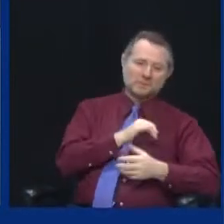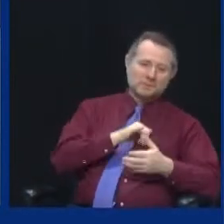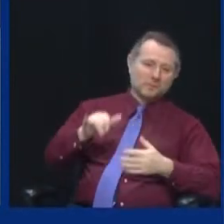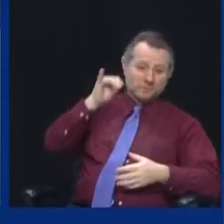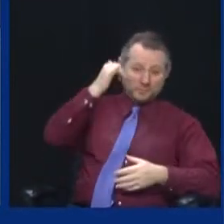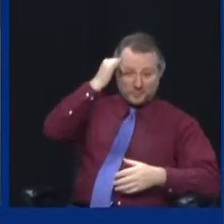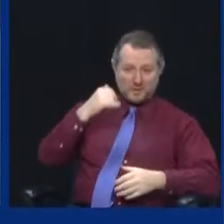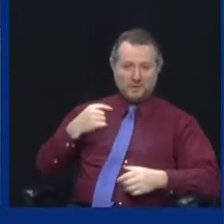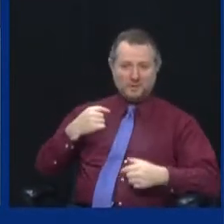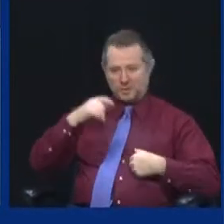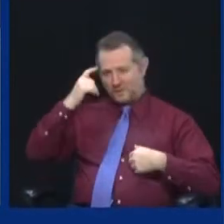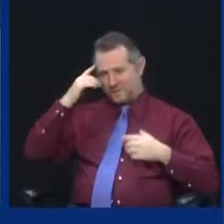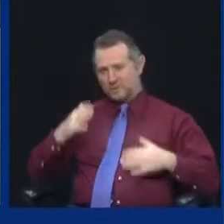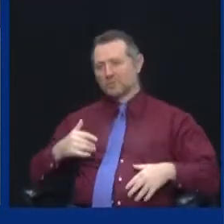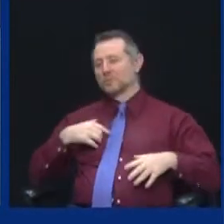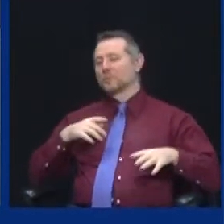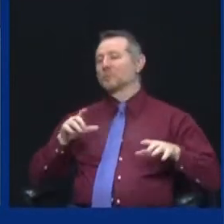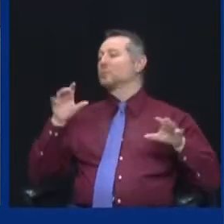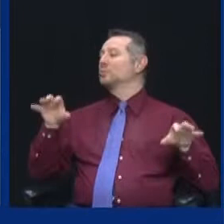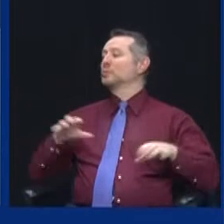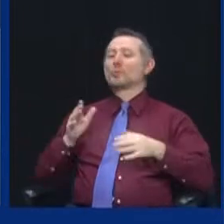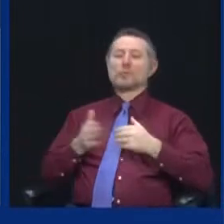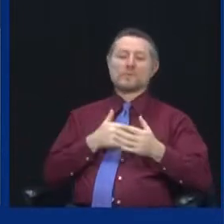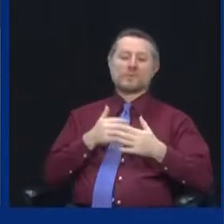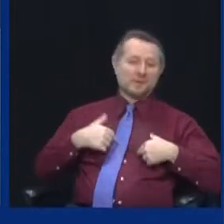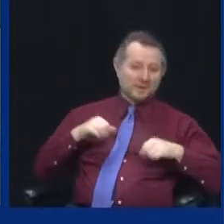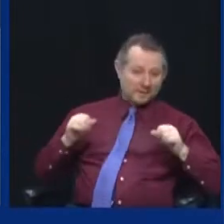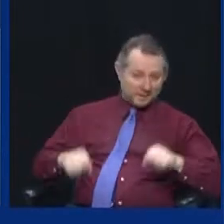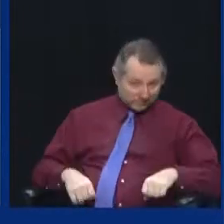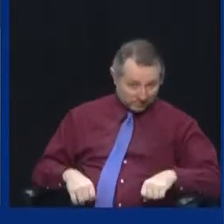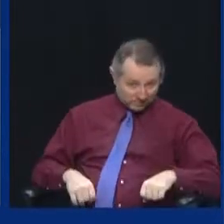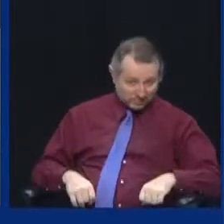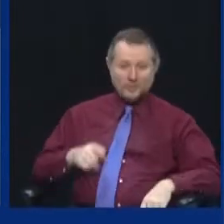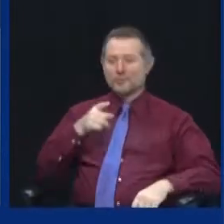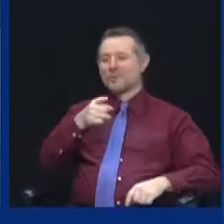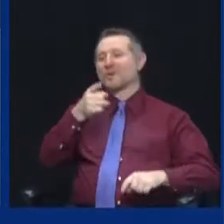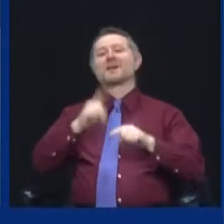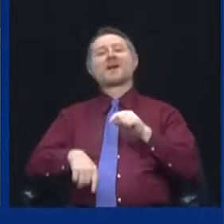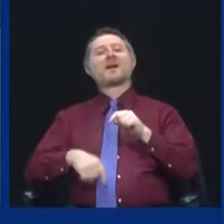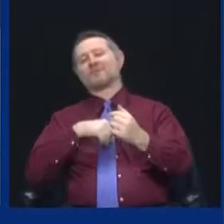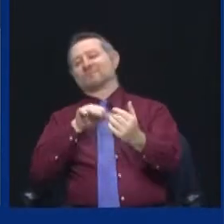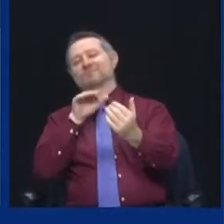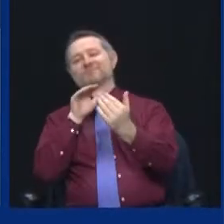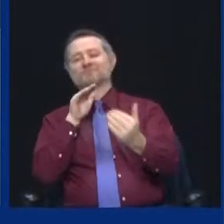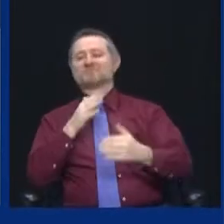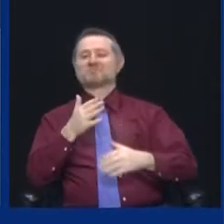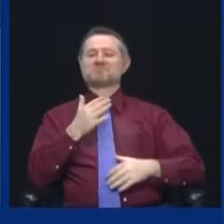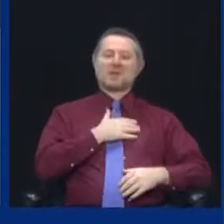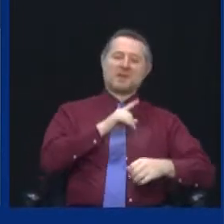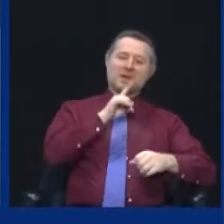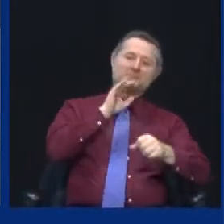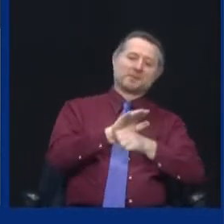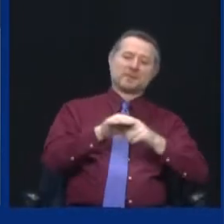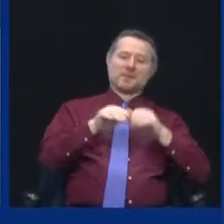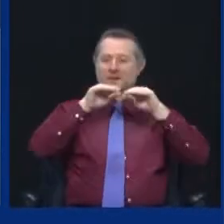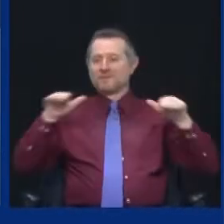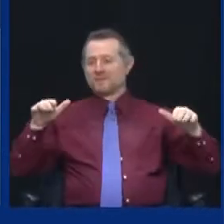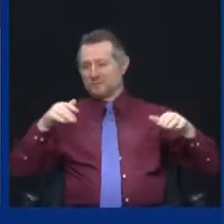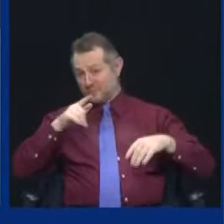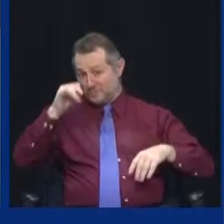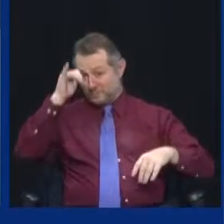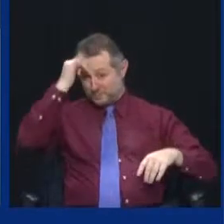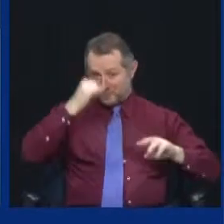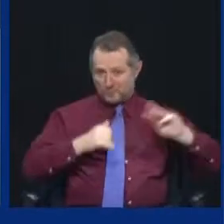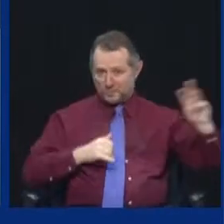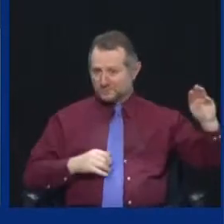can do. You could not have a governor more committed to Buffalo and Western New York than me, and don't take